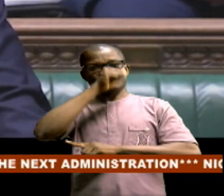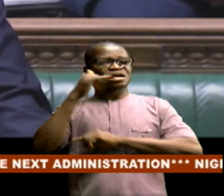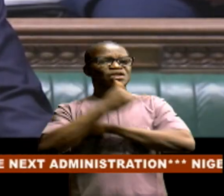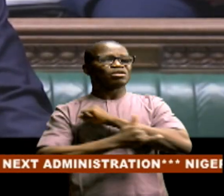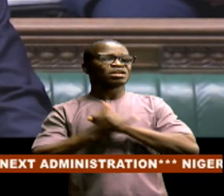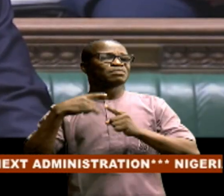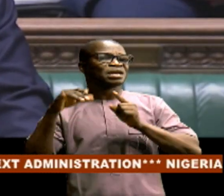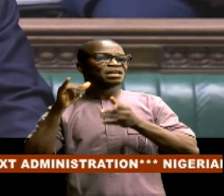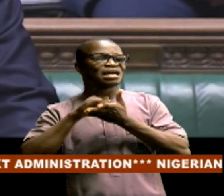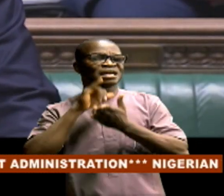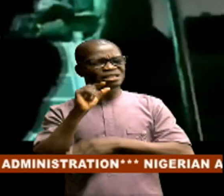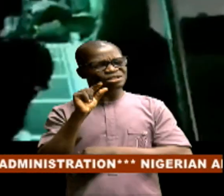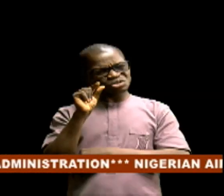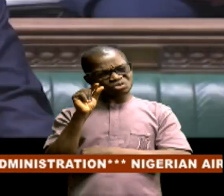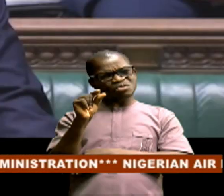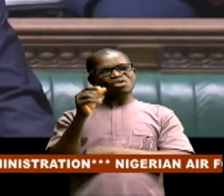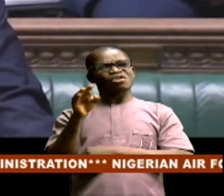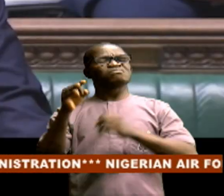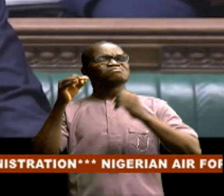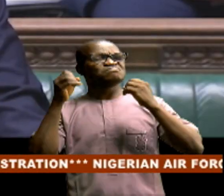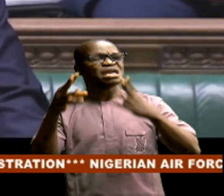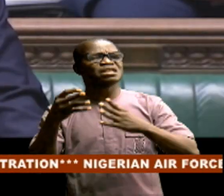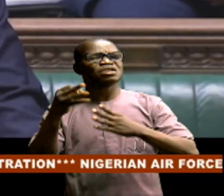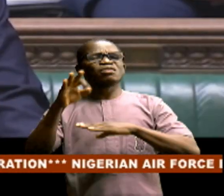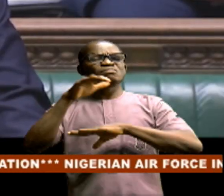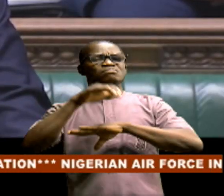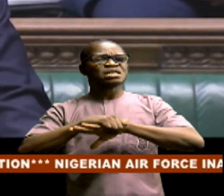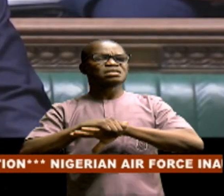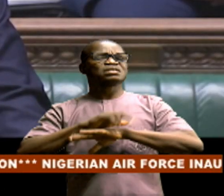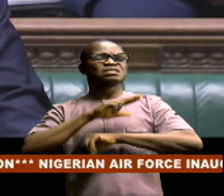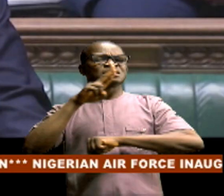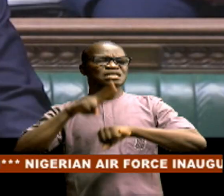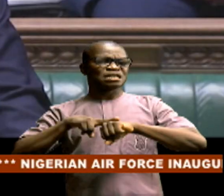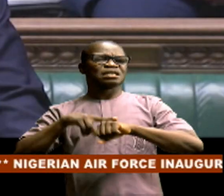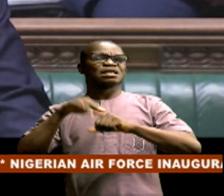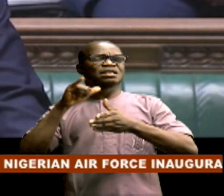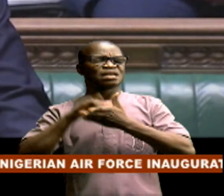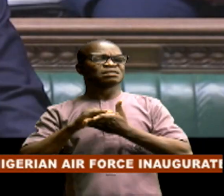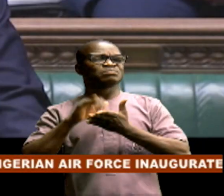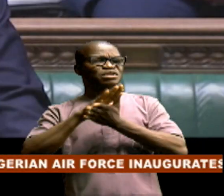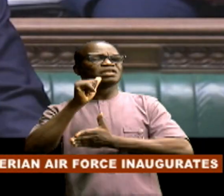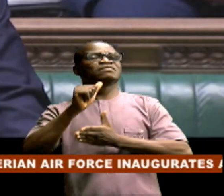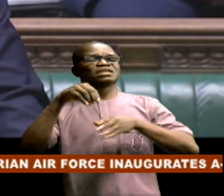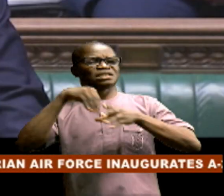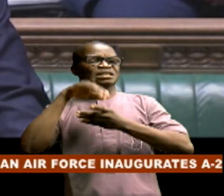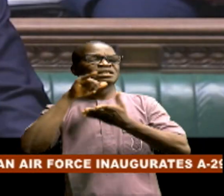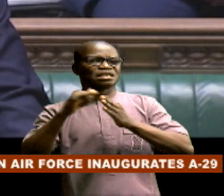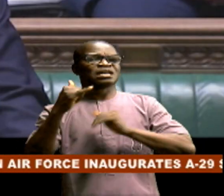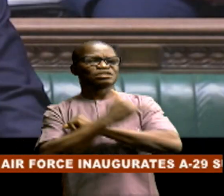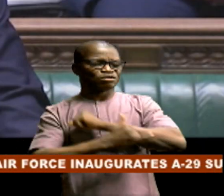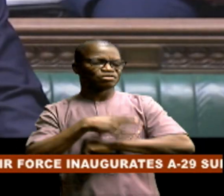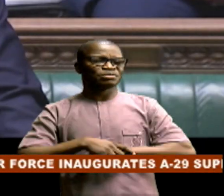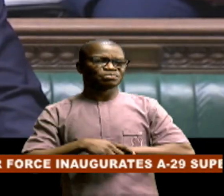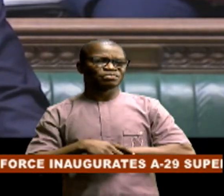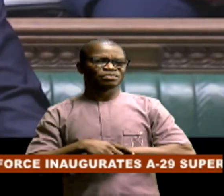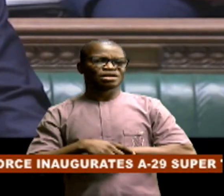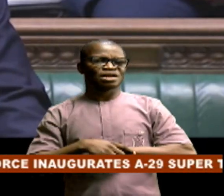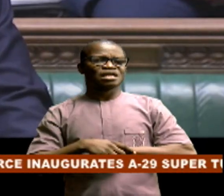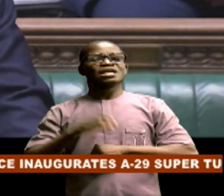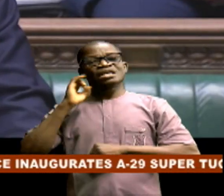that is a fraction of the thousands of British nationals thought to be in the country. Mr. Cleverly said